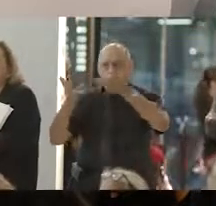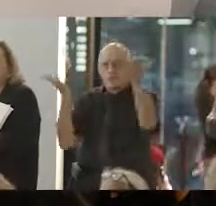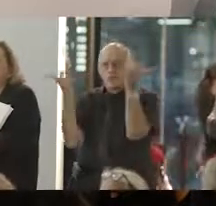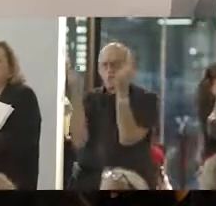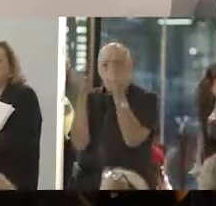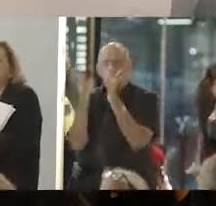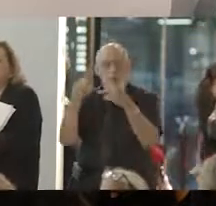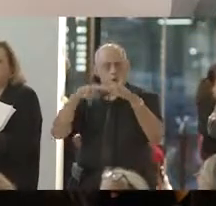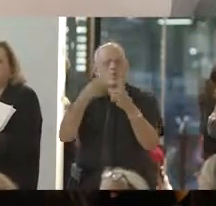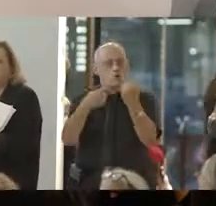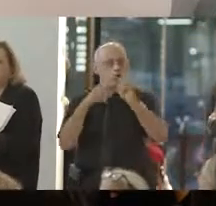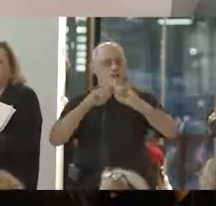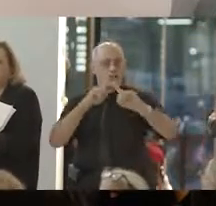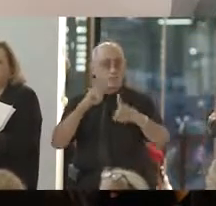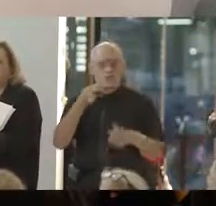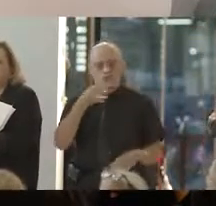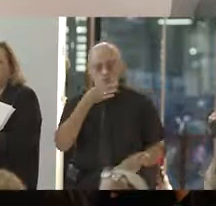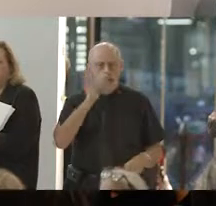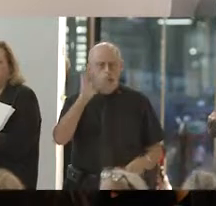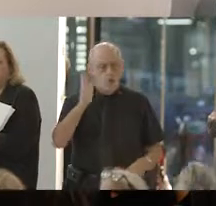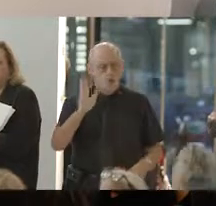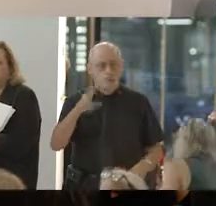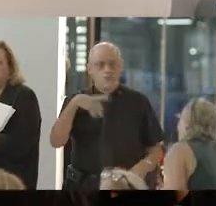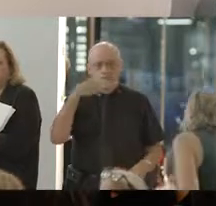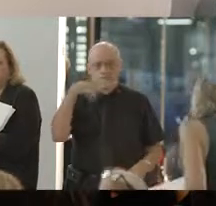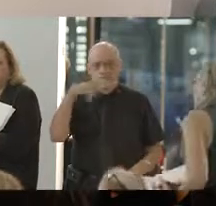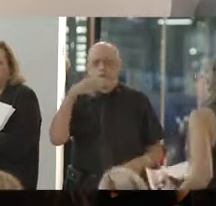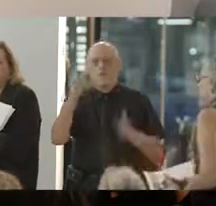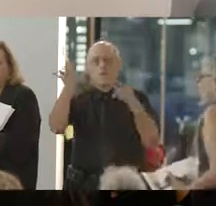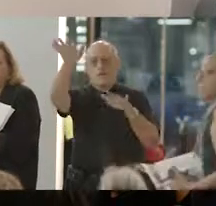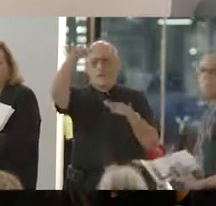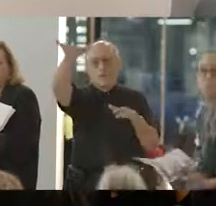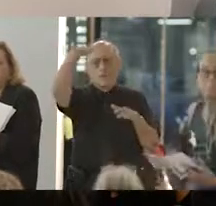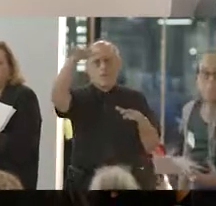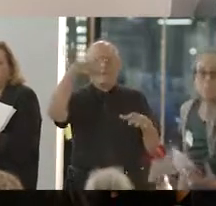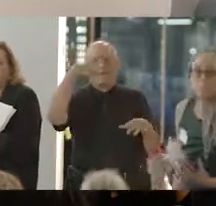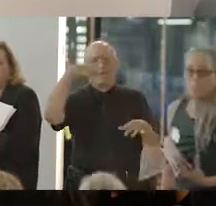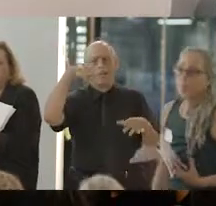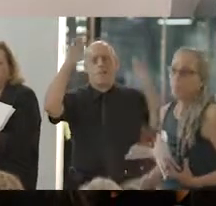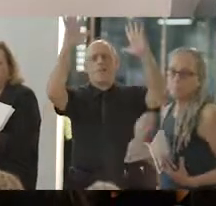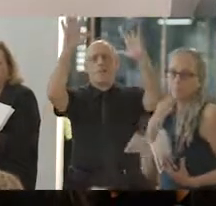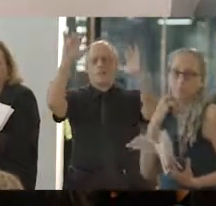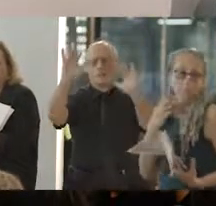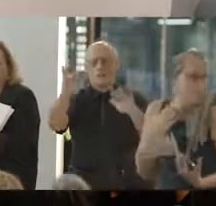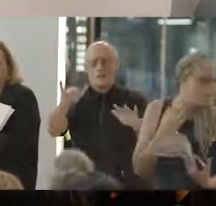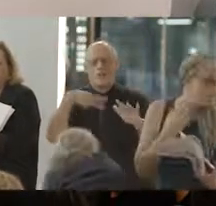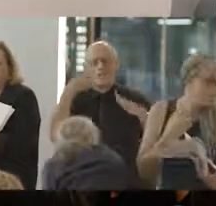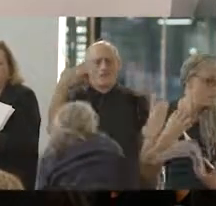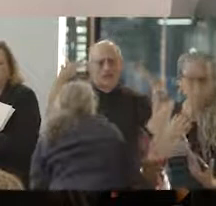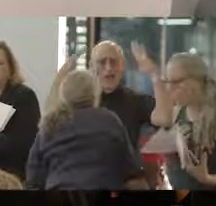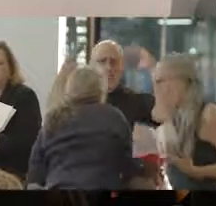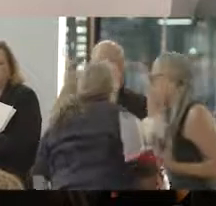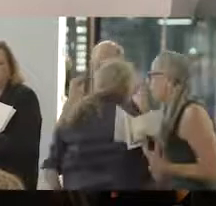Just a minute. We're about to start the Q&A, but I'm just asking if the people in the back would keep it down just a little bit so that we can